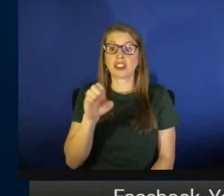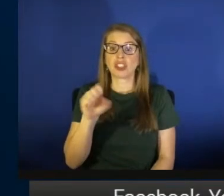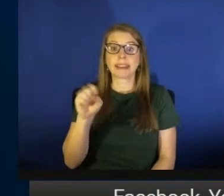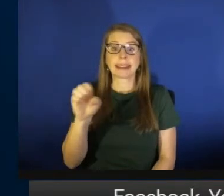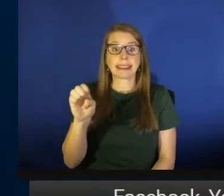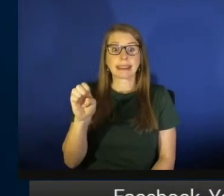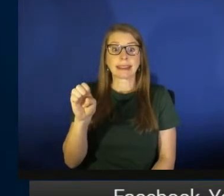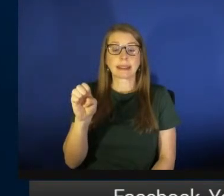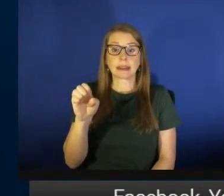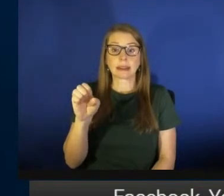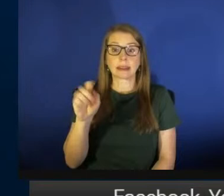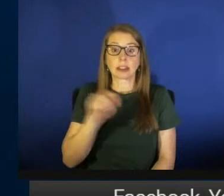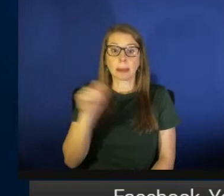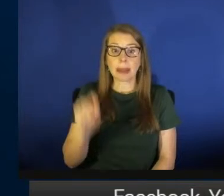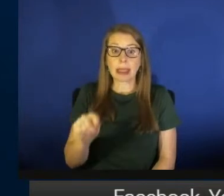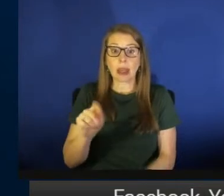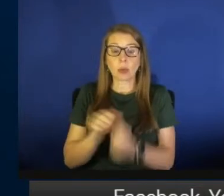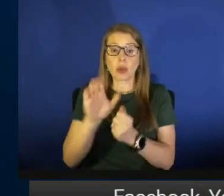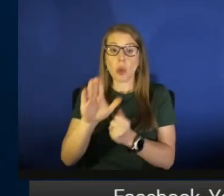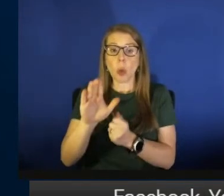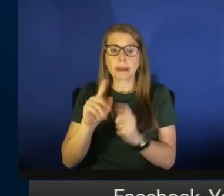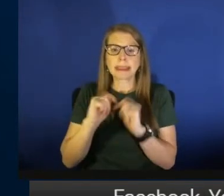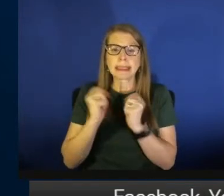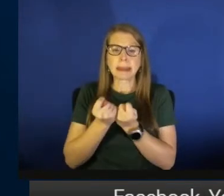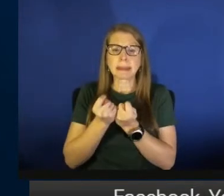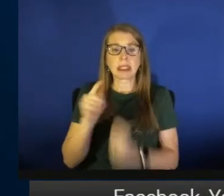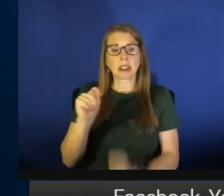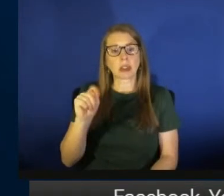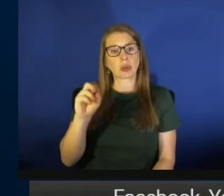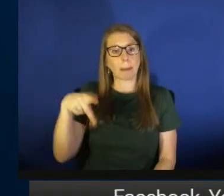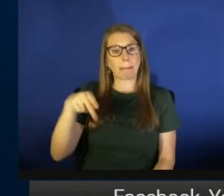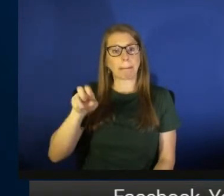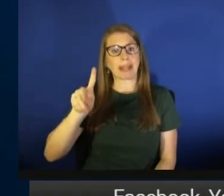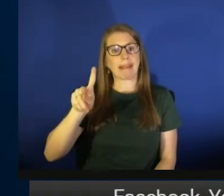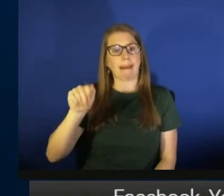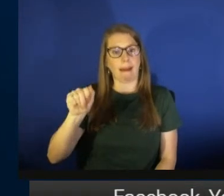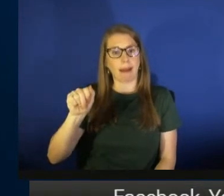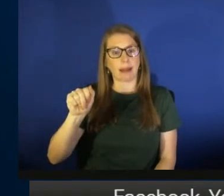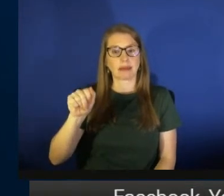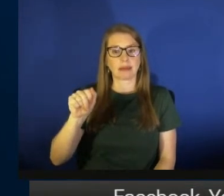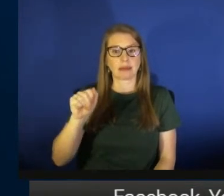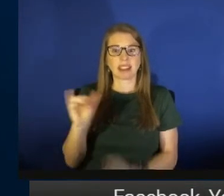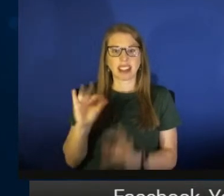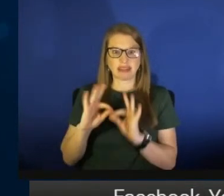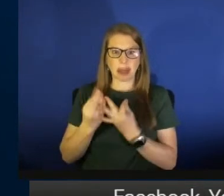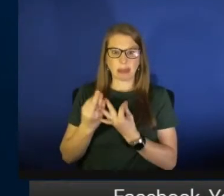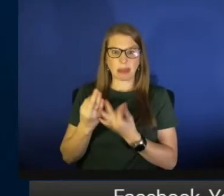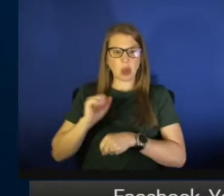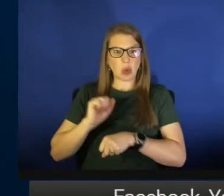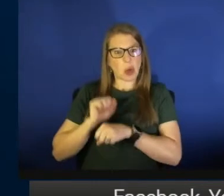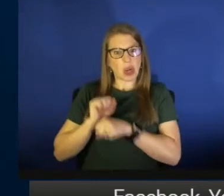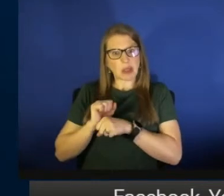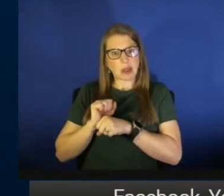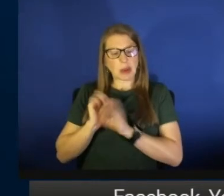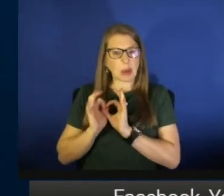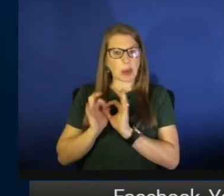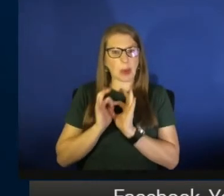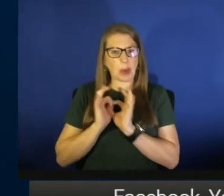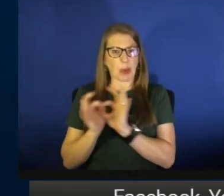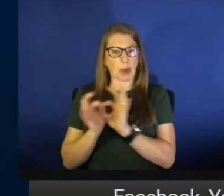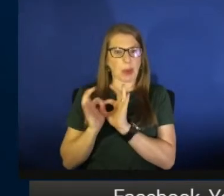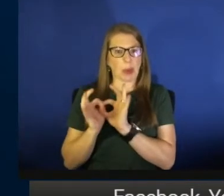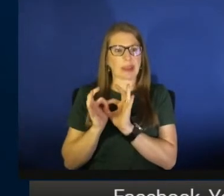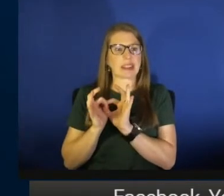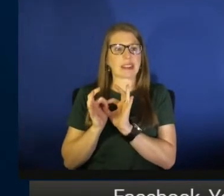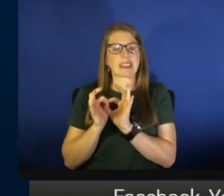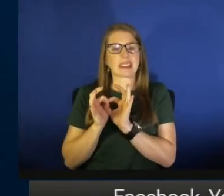Topeka with your teams? I mean, news teams, we're like family. You work so closely. You're so close-knit. You're in news vans